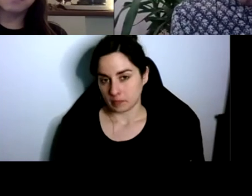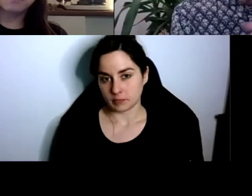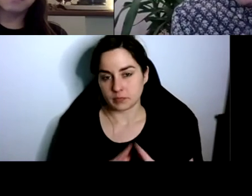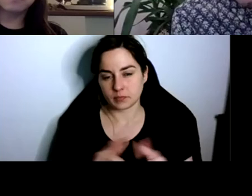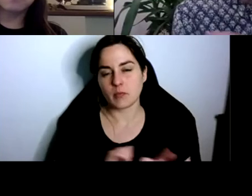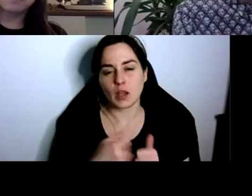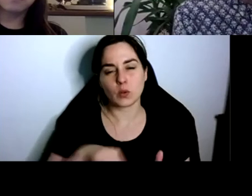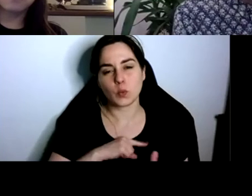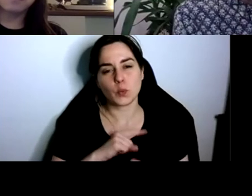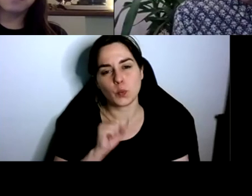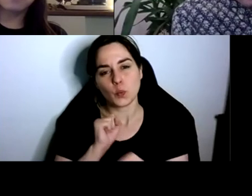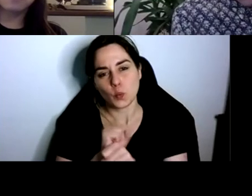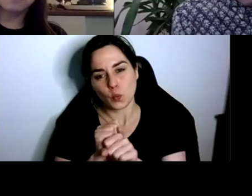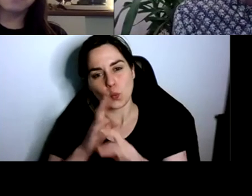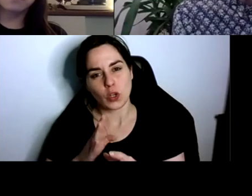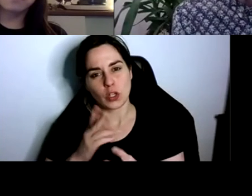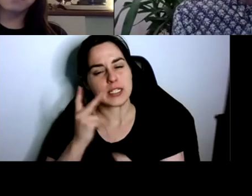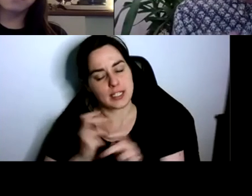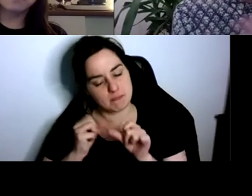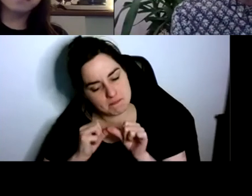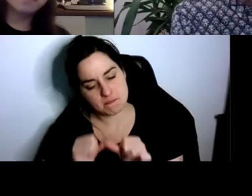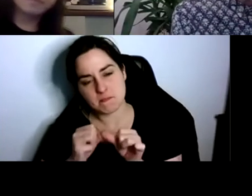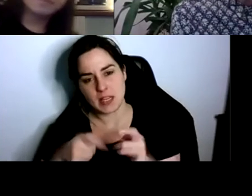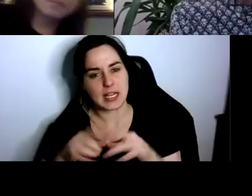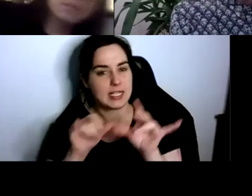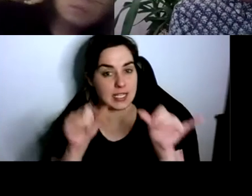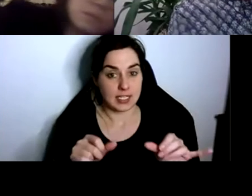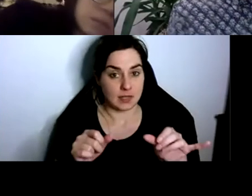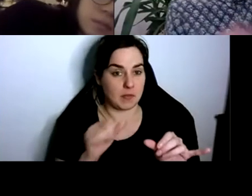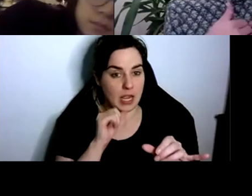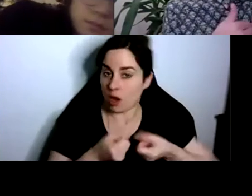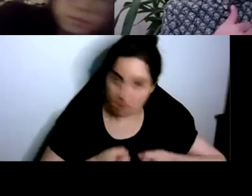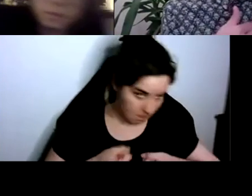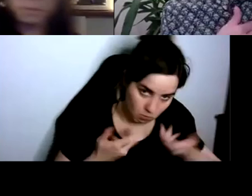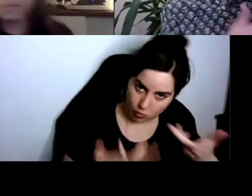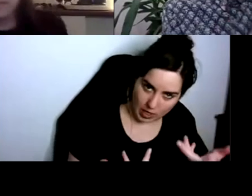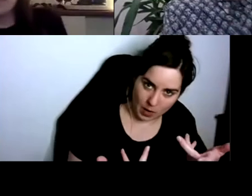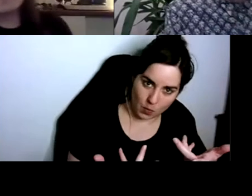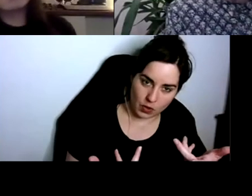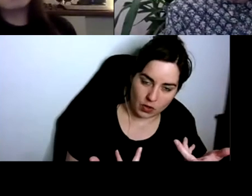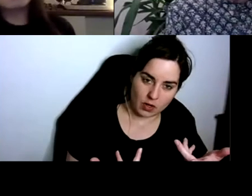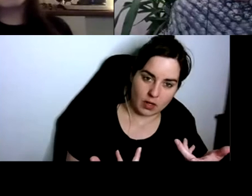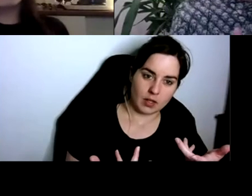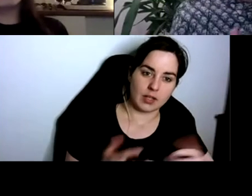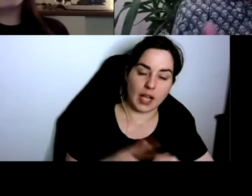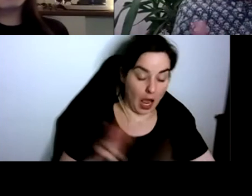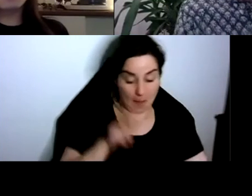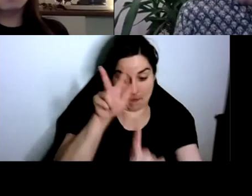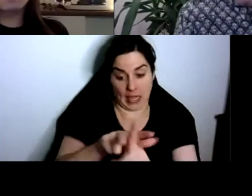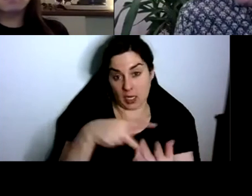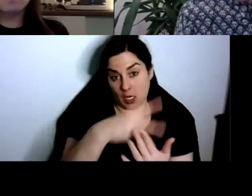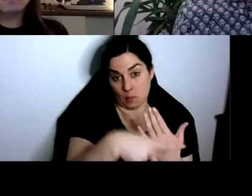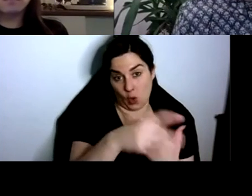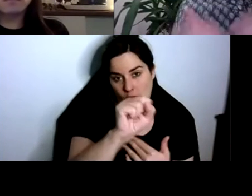system that does create burnout? Like, where's the radicality? Like, how do we, like, applying it to programming is one thing, but applying it to